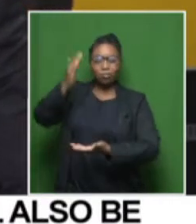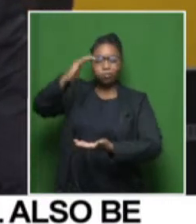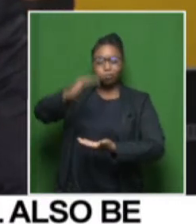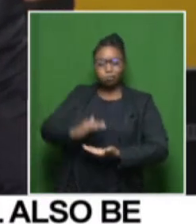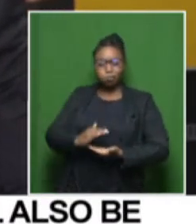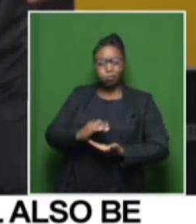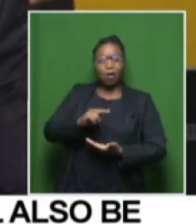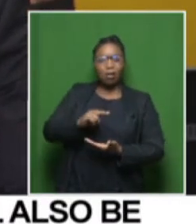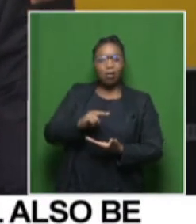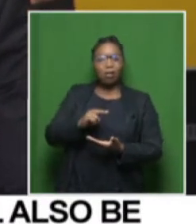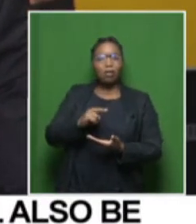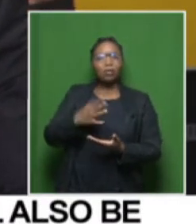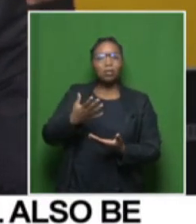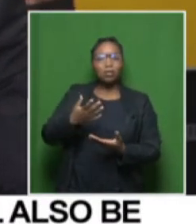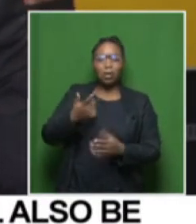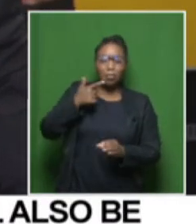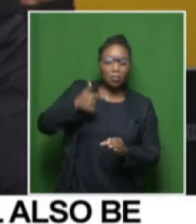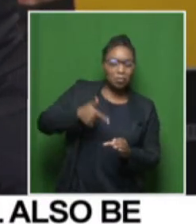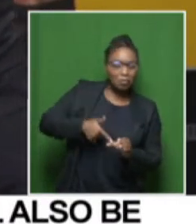rate will increase from